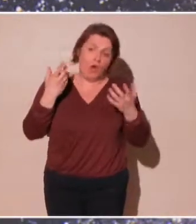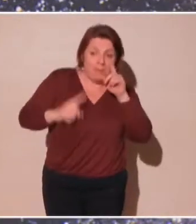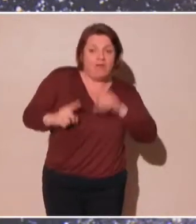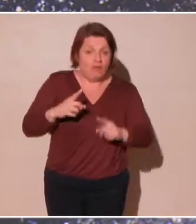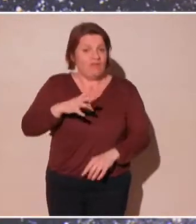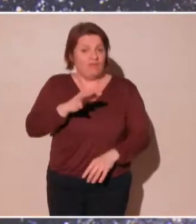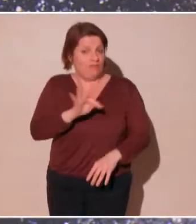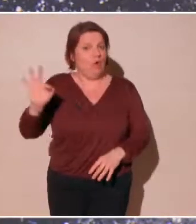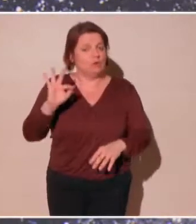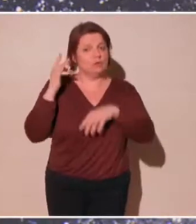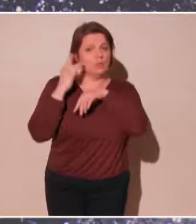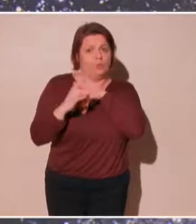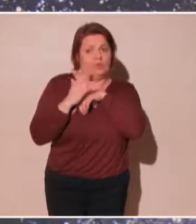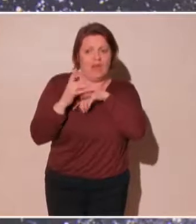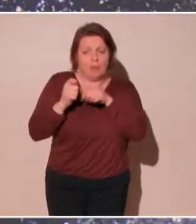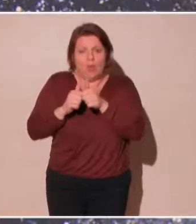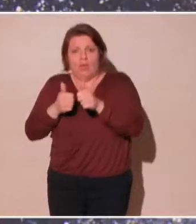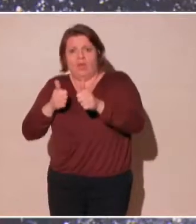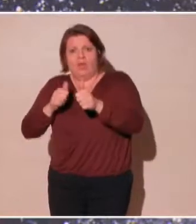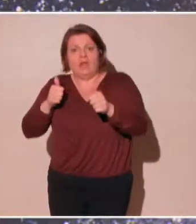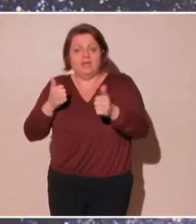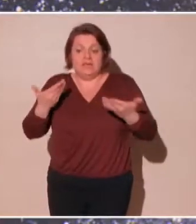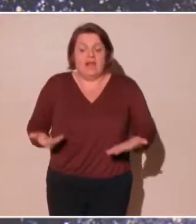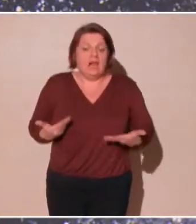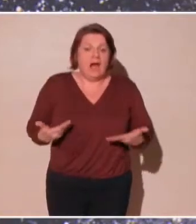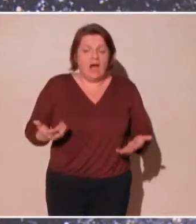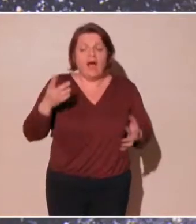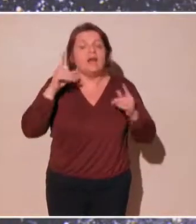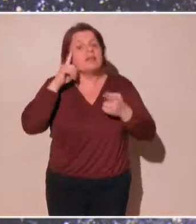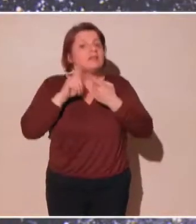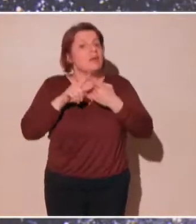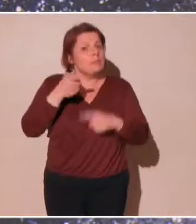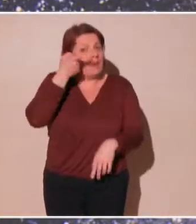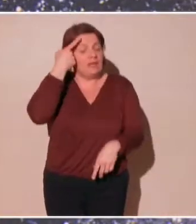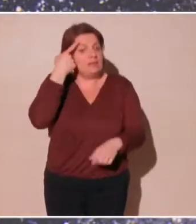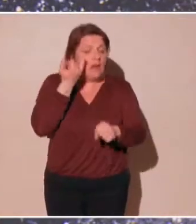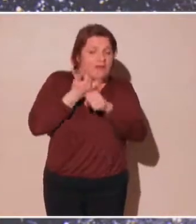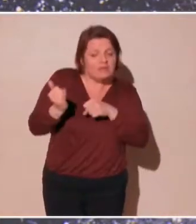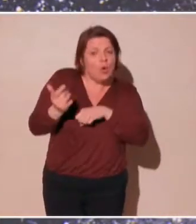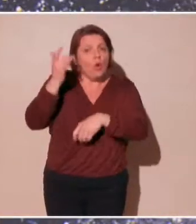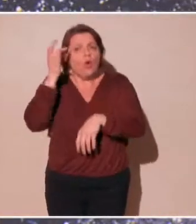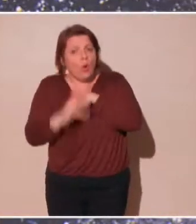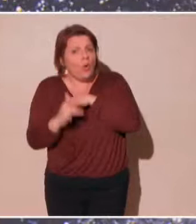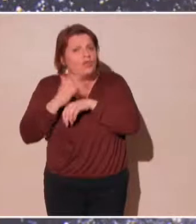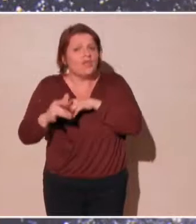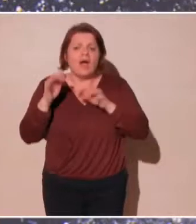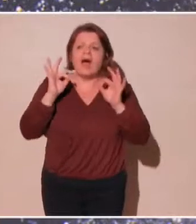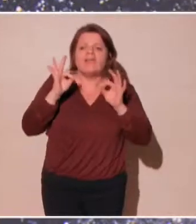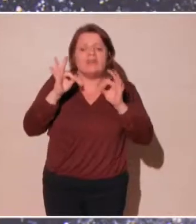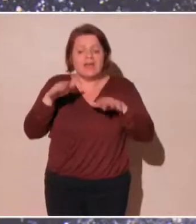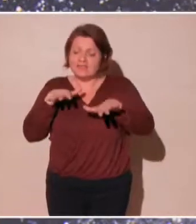slightly slow to get on the bandwagon, was lagging behind, but what I would like to say that being